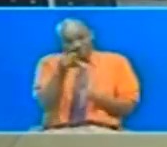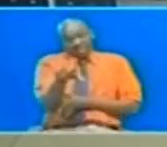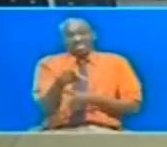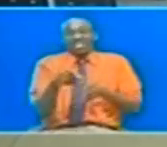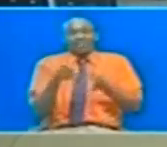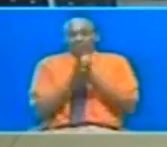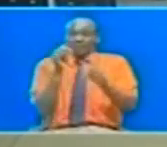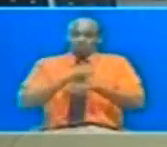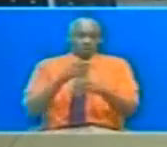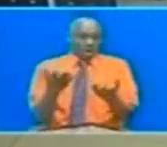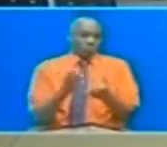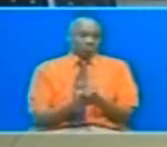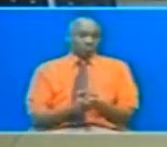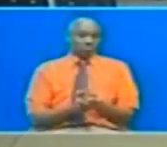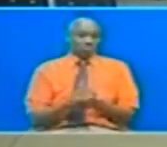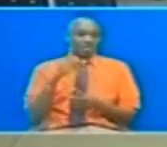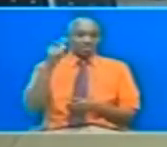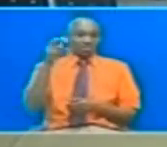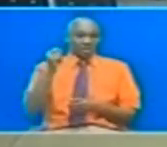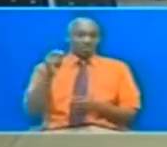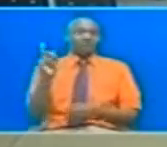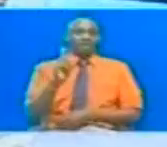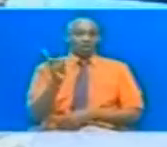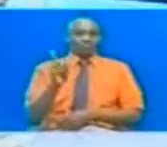schools. Catherine Omwando, KTN, Nairobi.